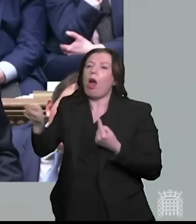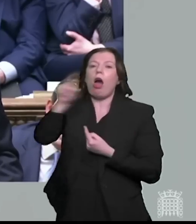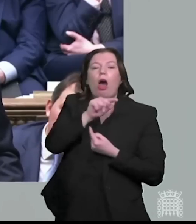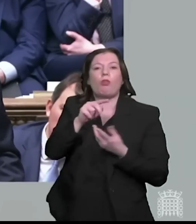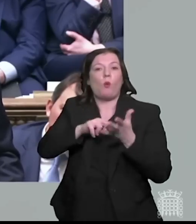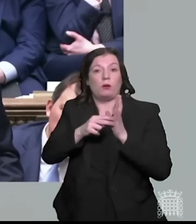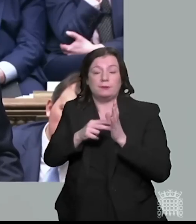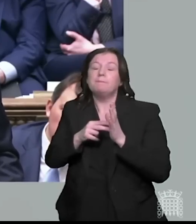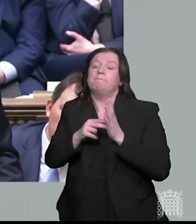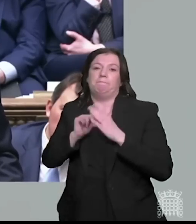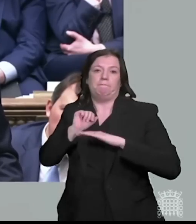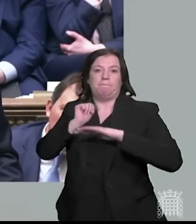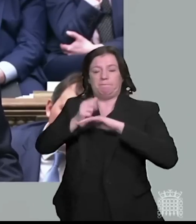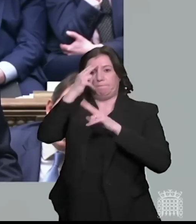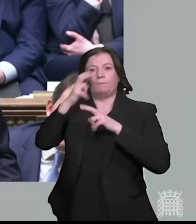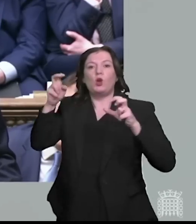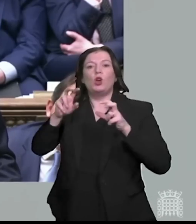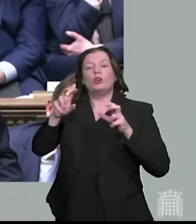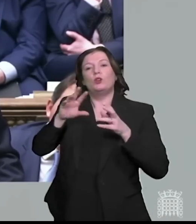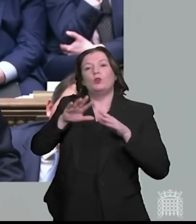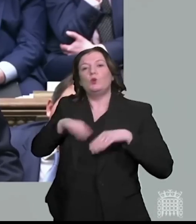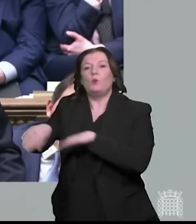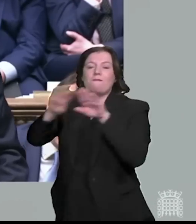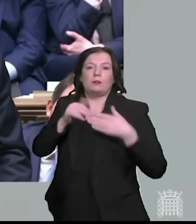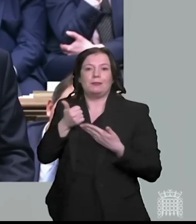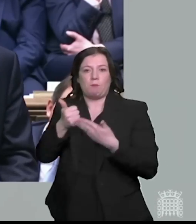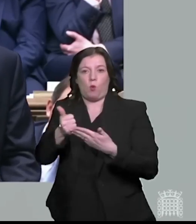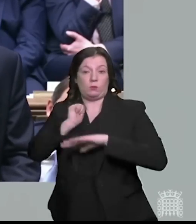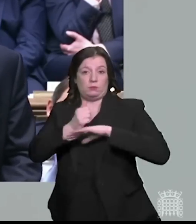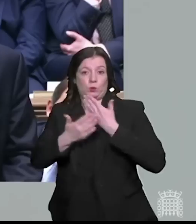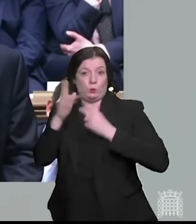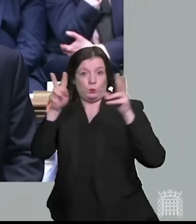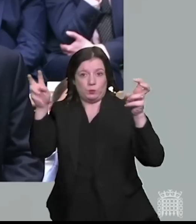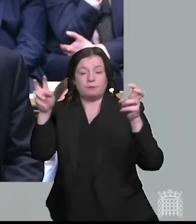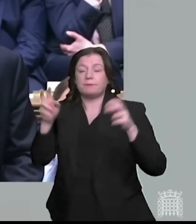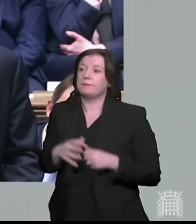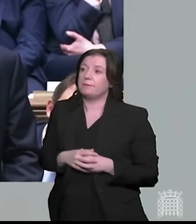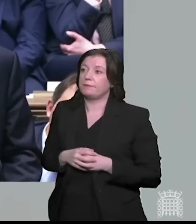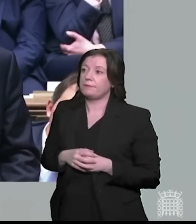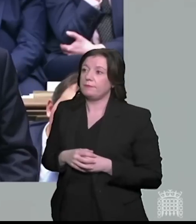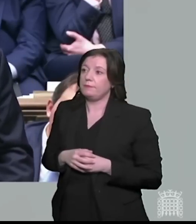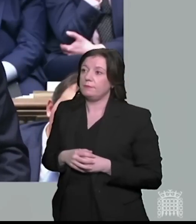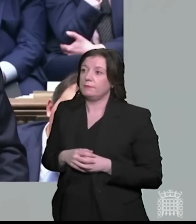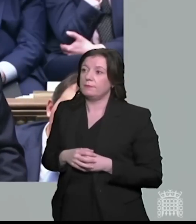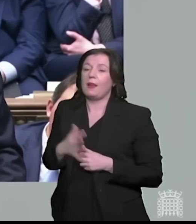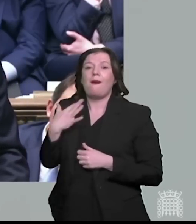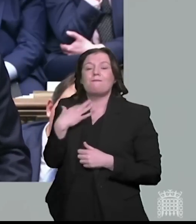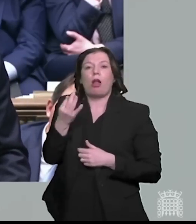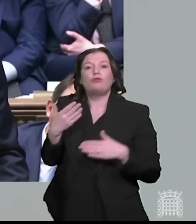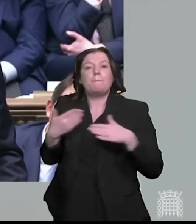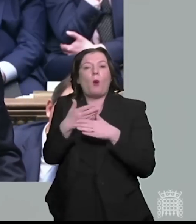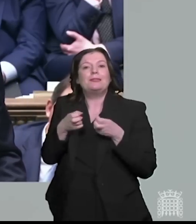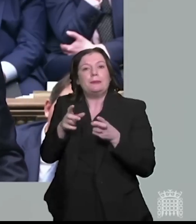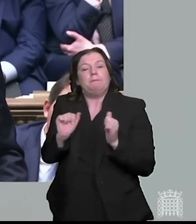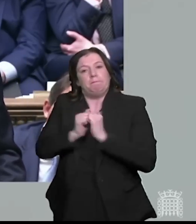we will fund a new programme called Universal Support. This is a new voluntary employment scheme for